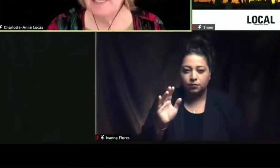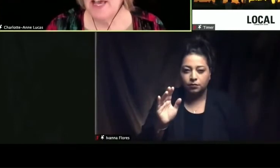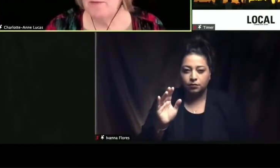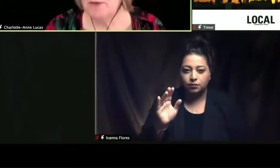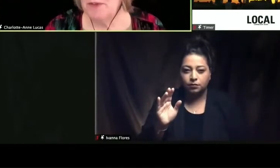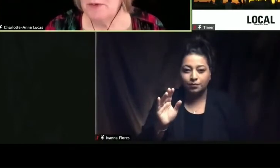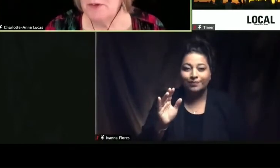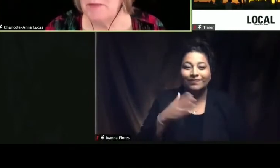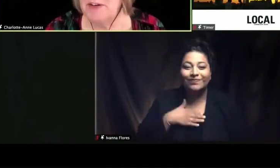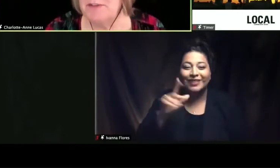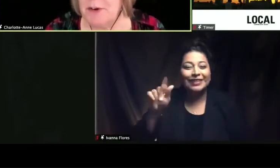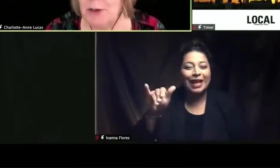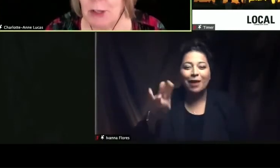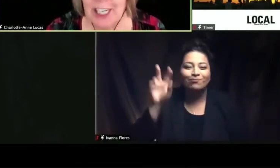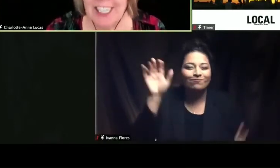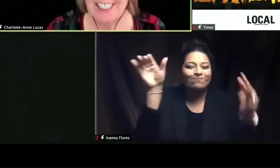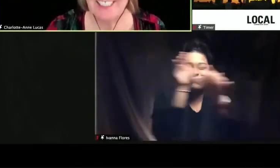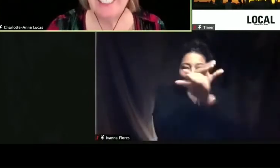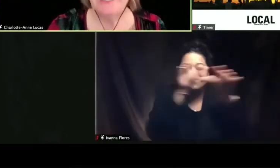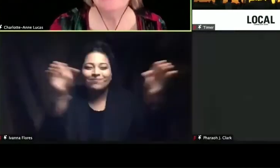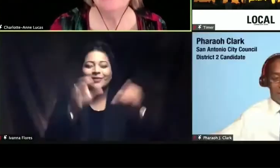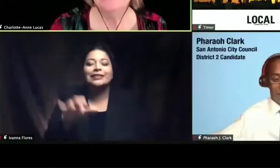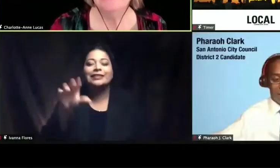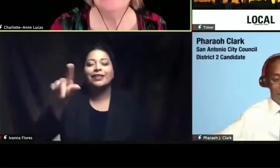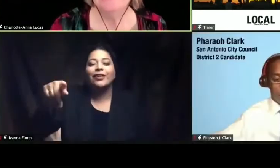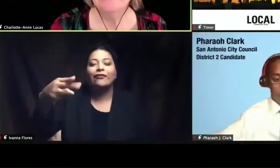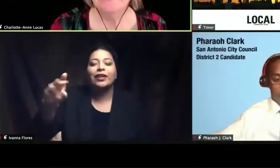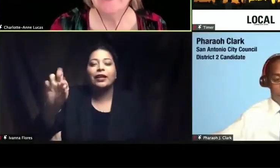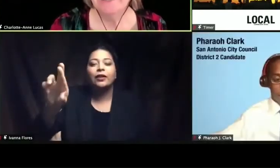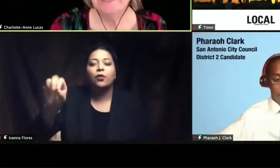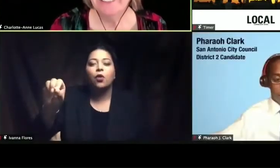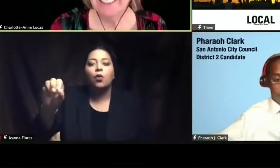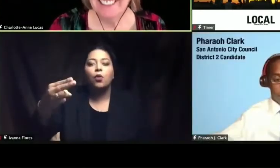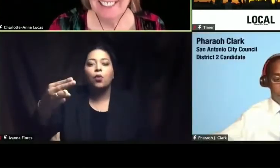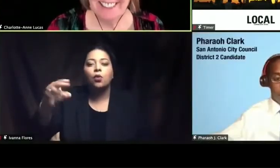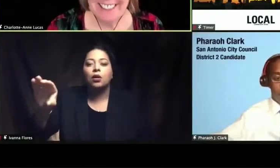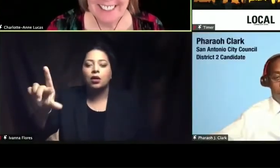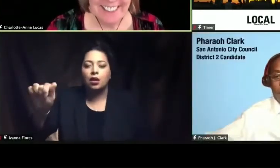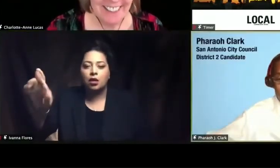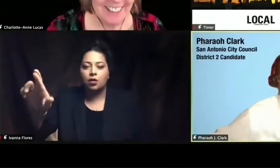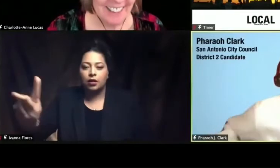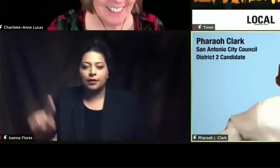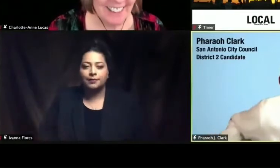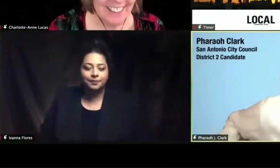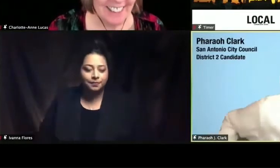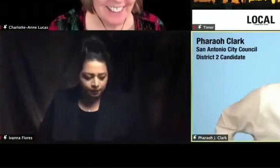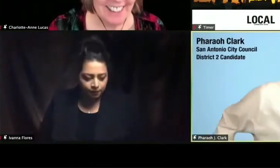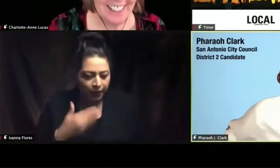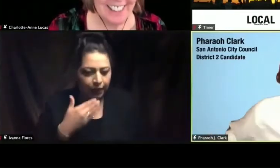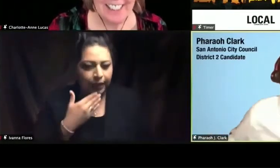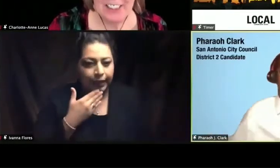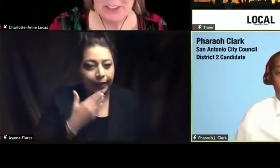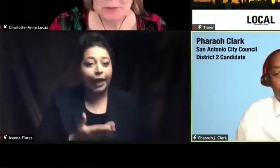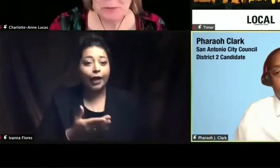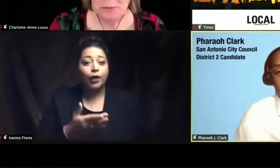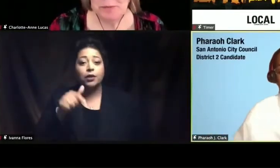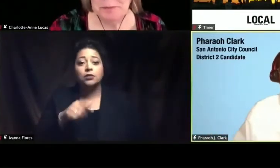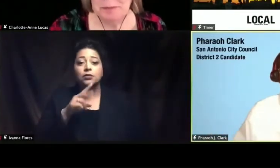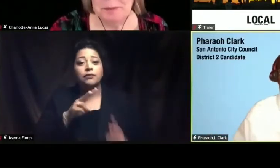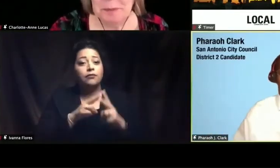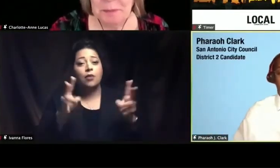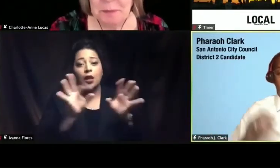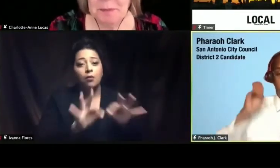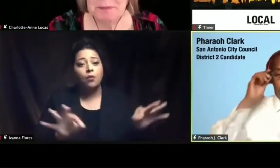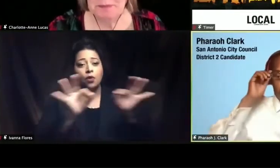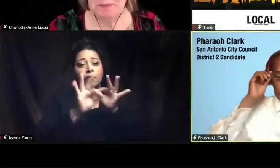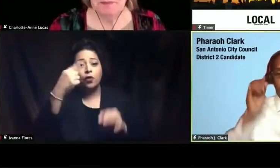my tabs are all screwed up here, is Farrow Clark. Thank you. This is an area that's very important to me,